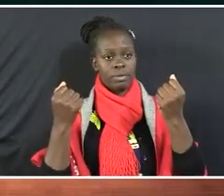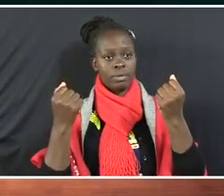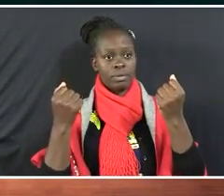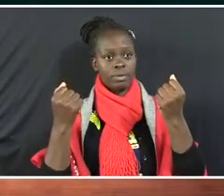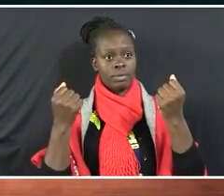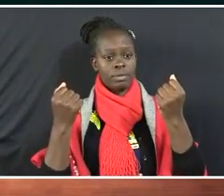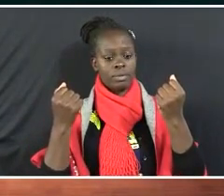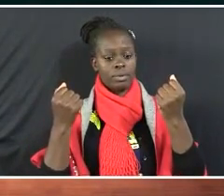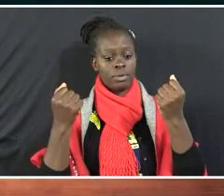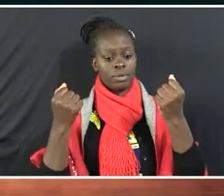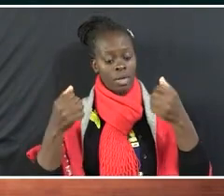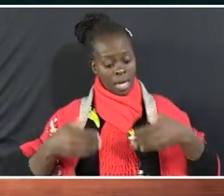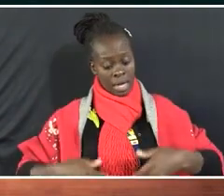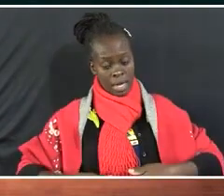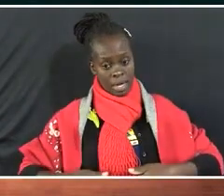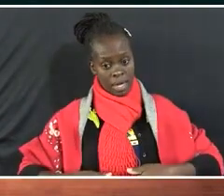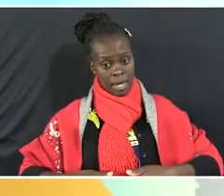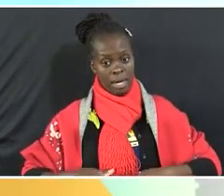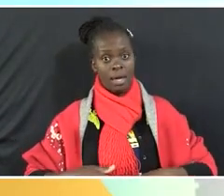Is a young man safe?